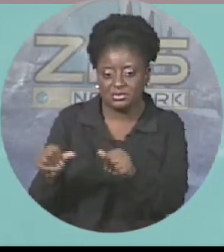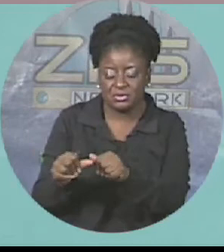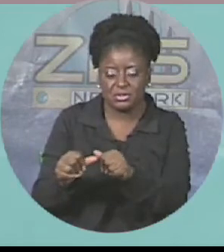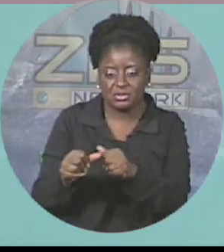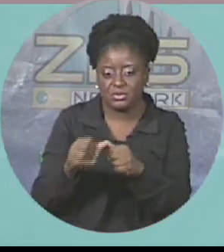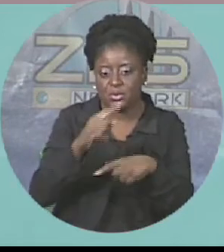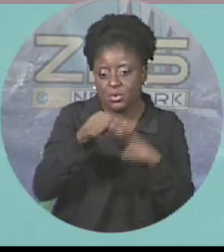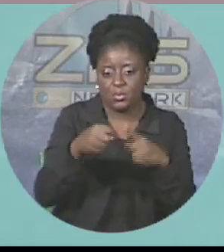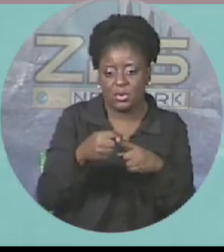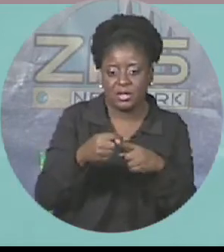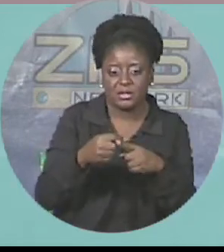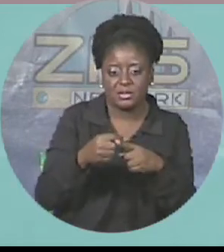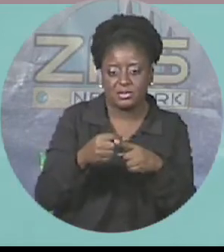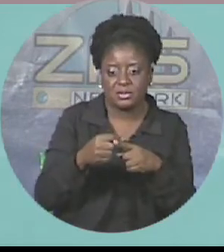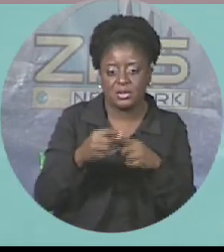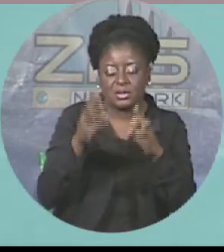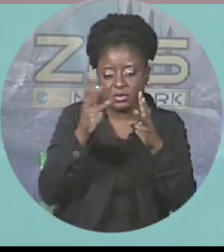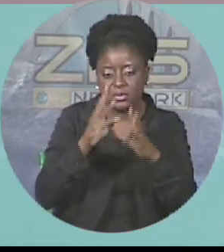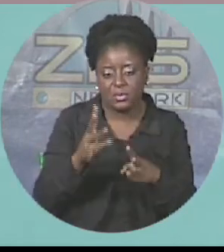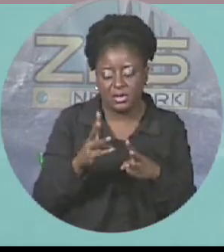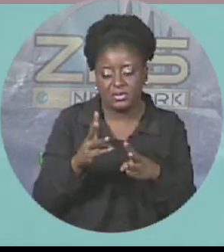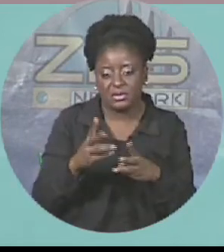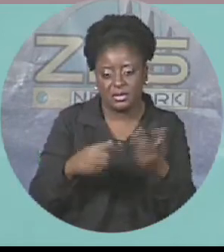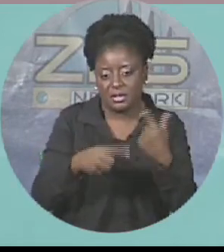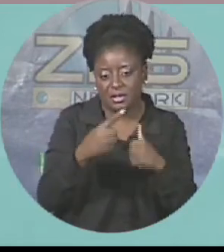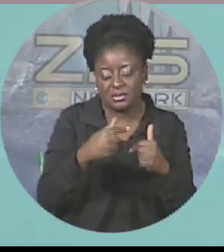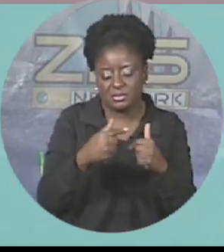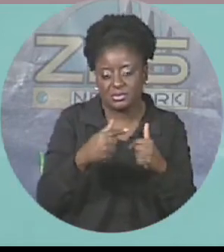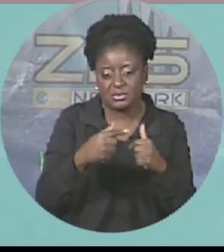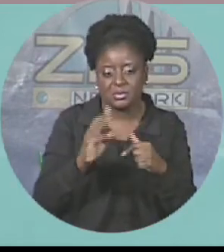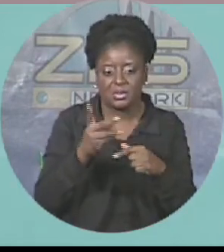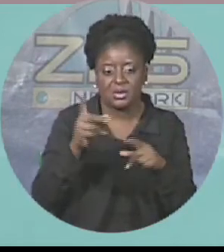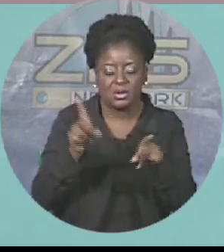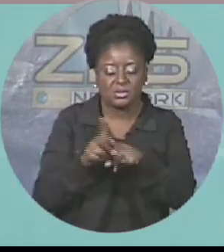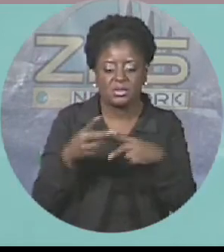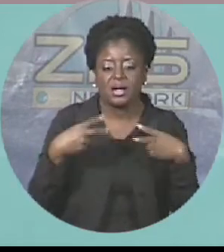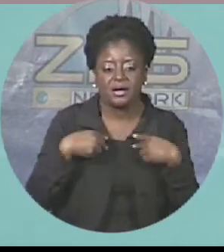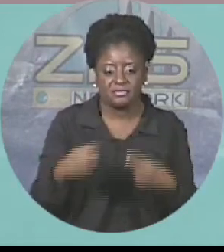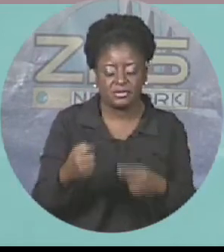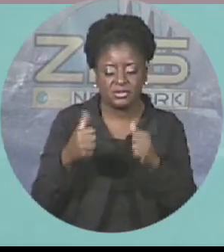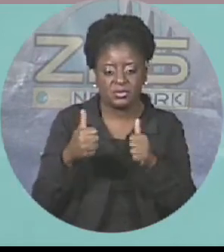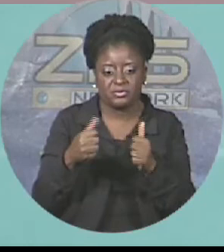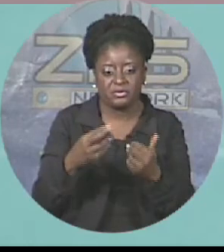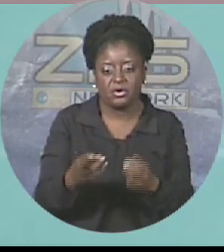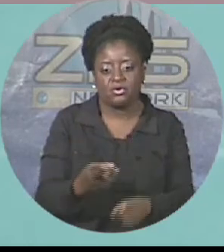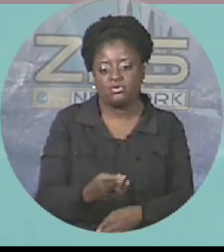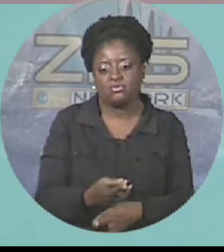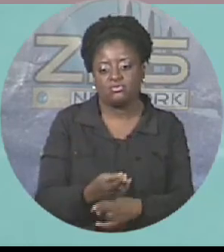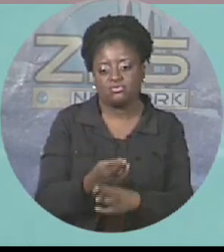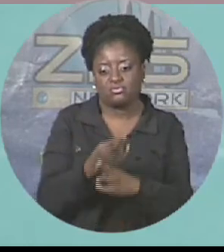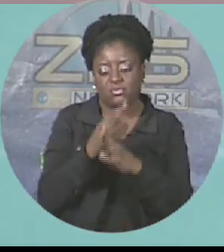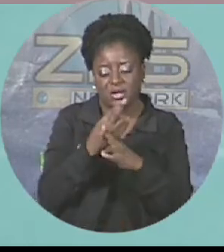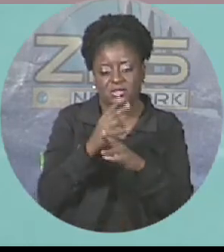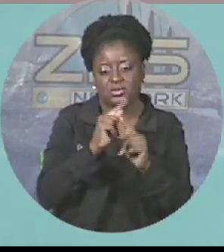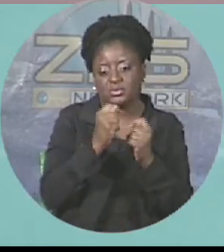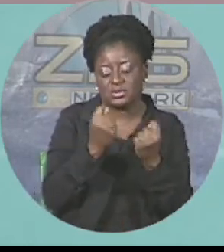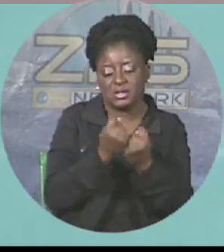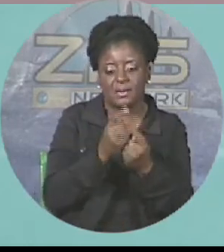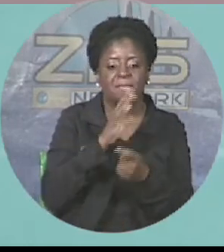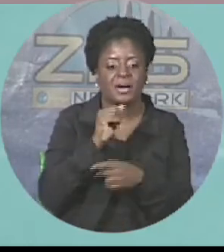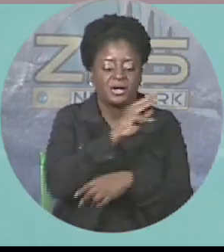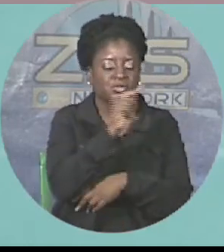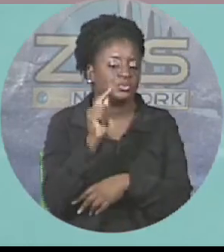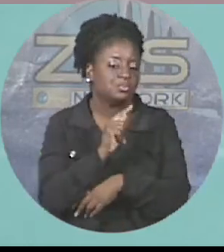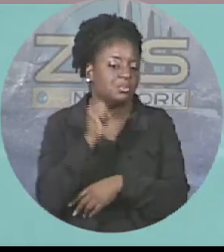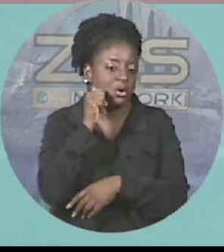weather are upon us. And we also have a swift rescue team. And hopefully by tomorrow or Tuesday